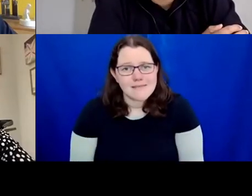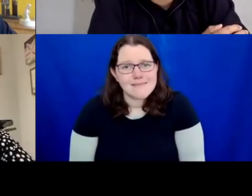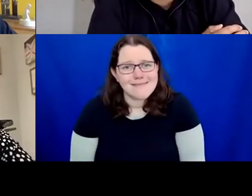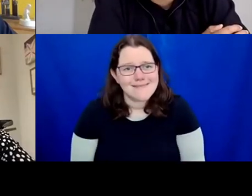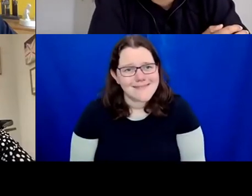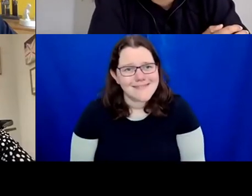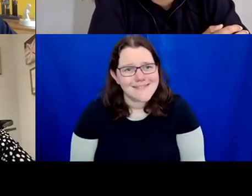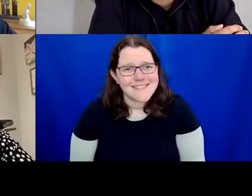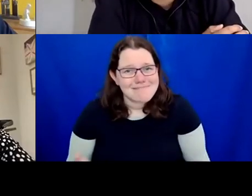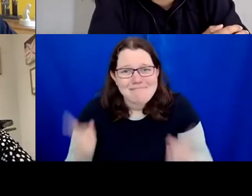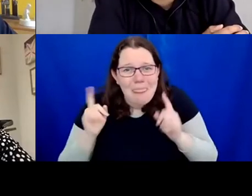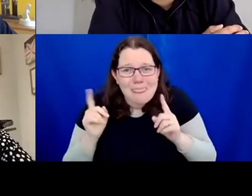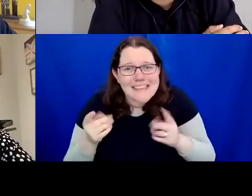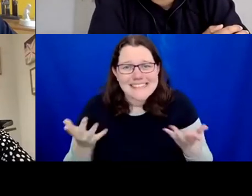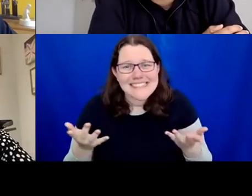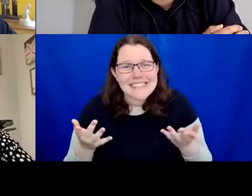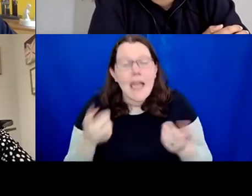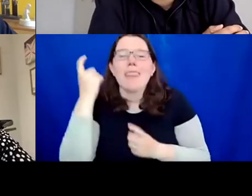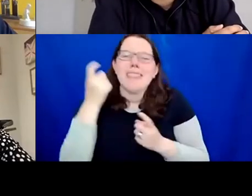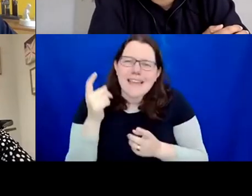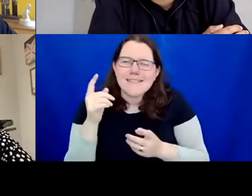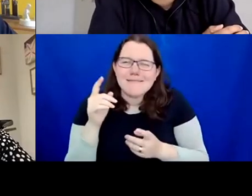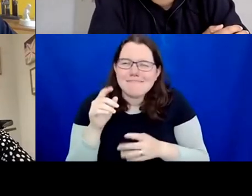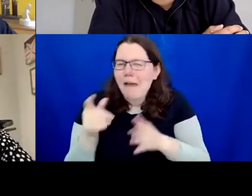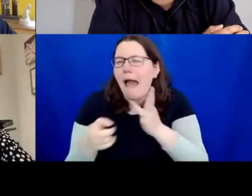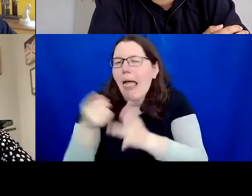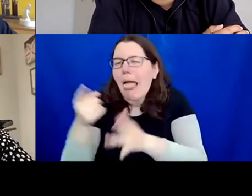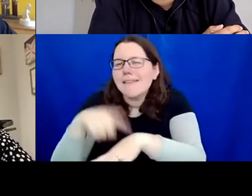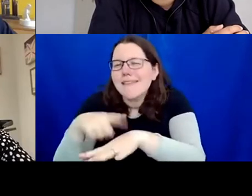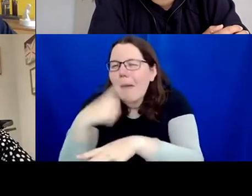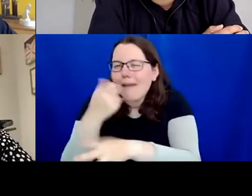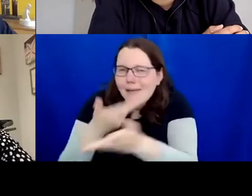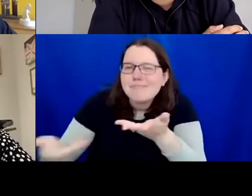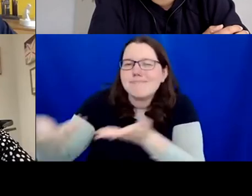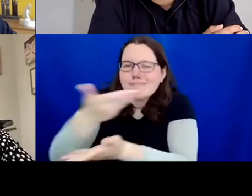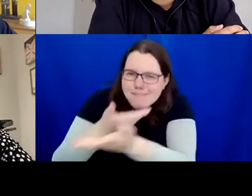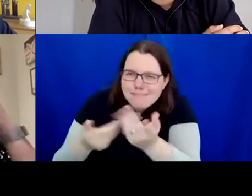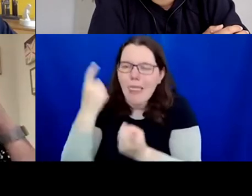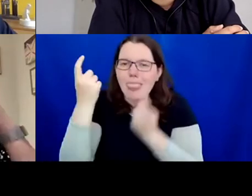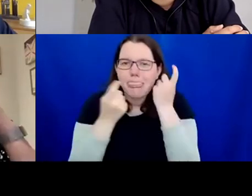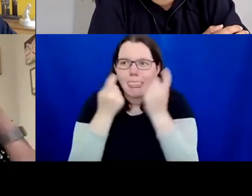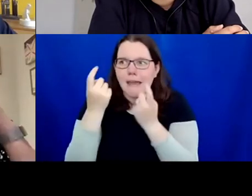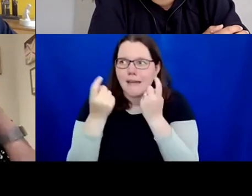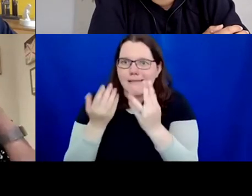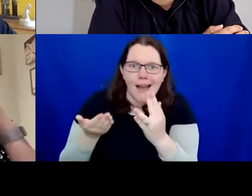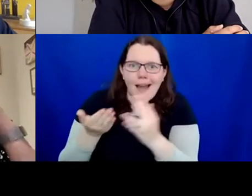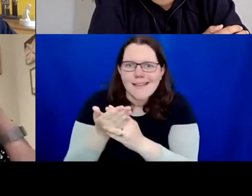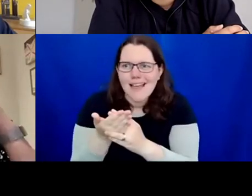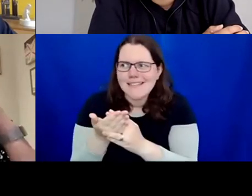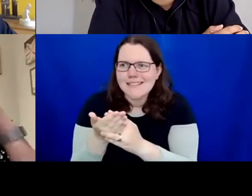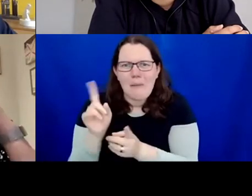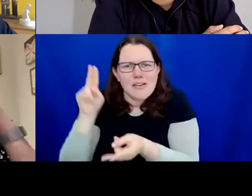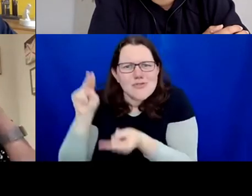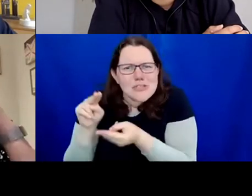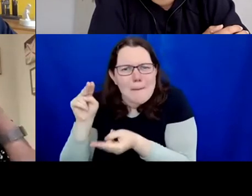that's, I think that's a discussion for another time, about making things more accessible without spending the